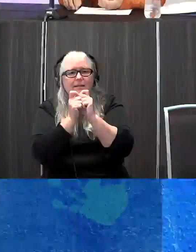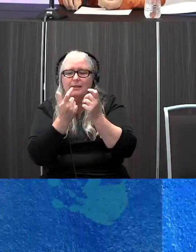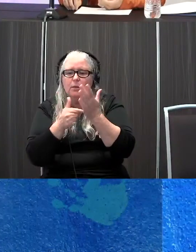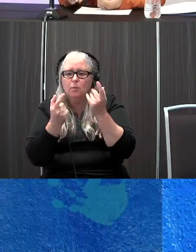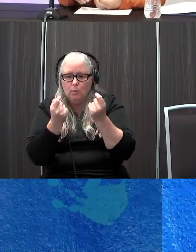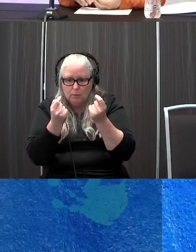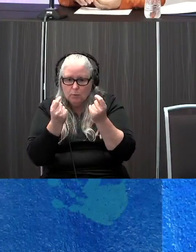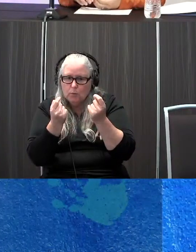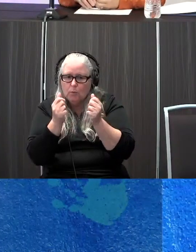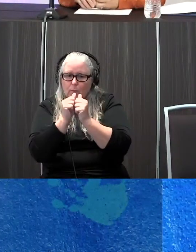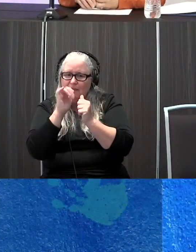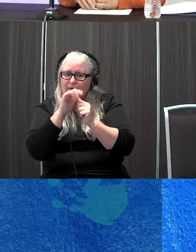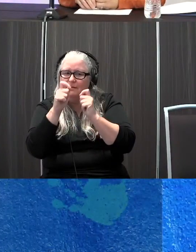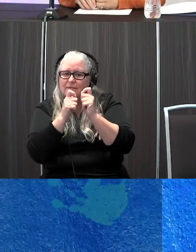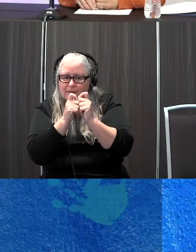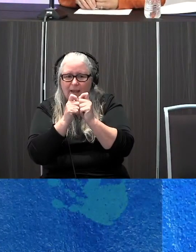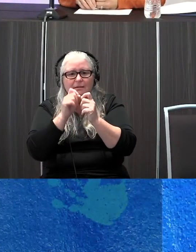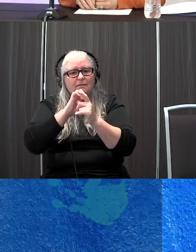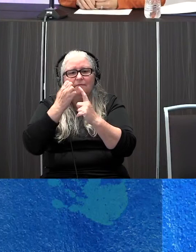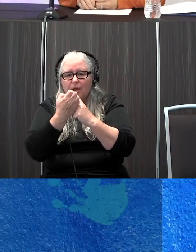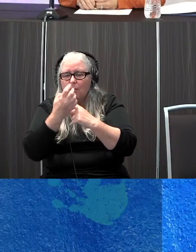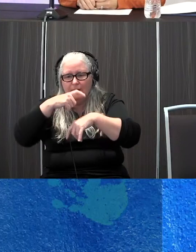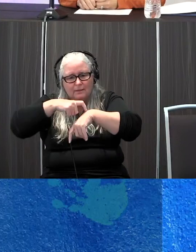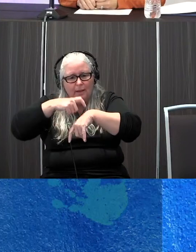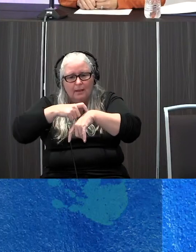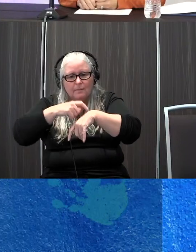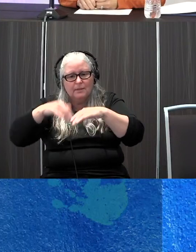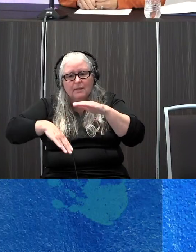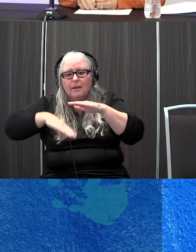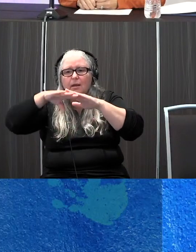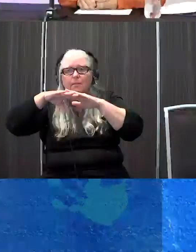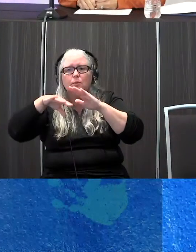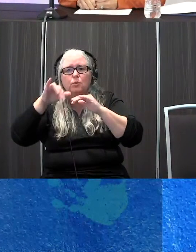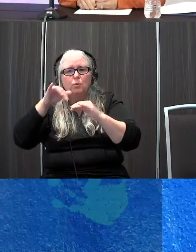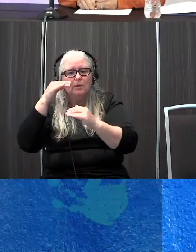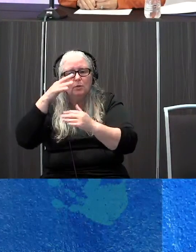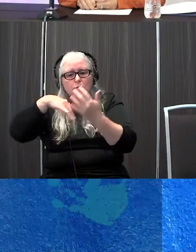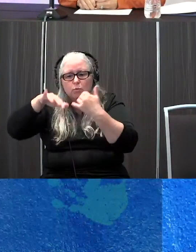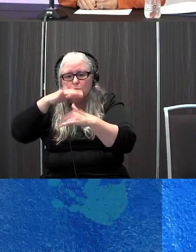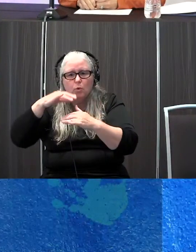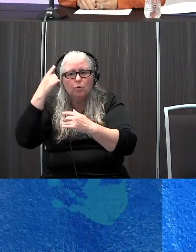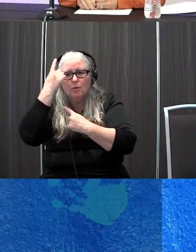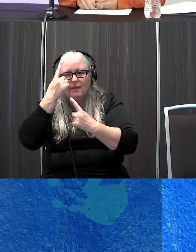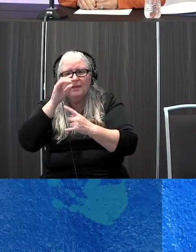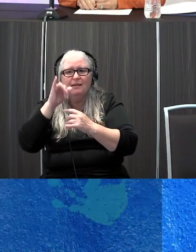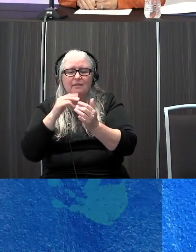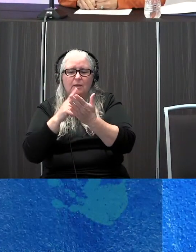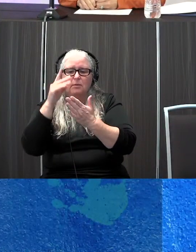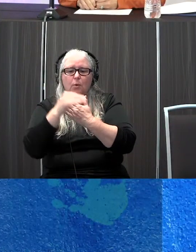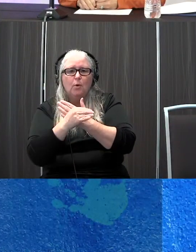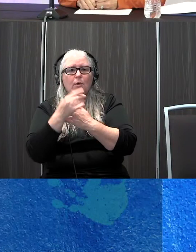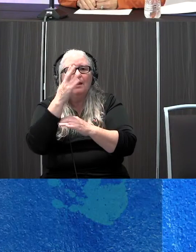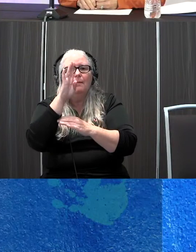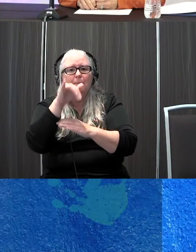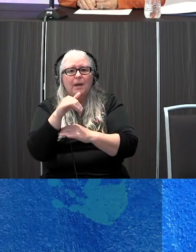and environments, all the way up to social thinking, which is a program by Carol Gray. And that, the goal of that is